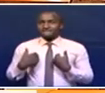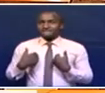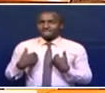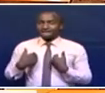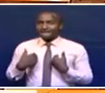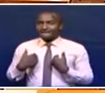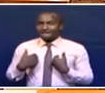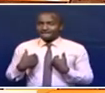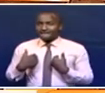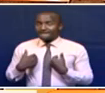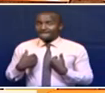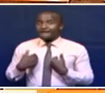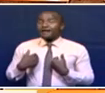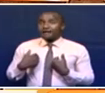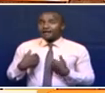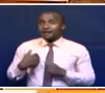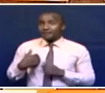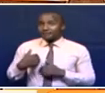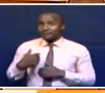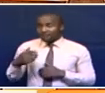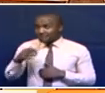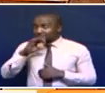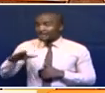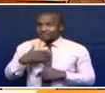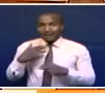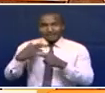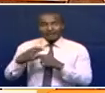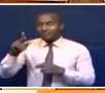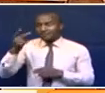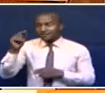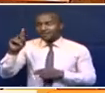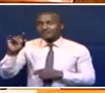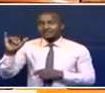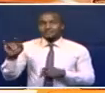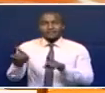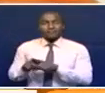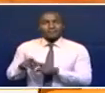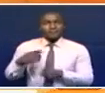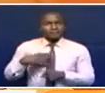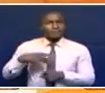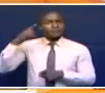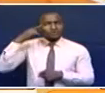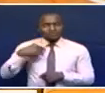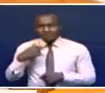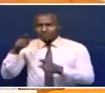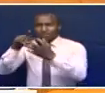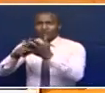Does he work for you? Because my other son is Kennedy. See, your name is betraying you. But people thought I was talking about Kikuyus and whatever. Yes.